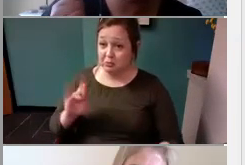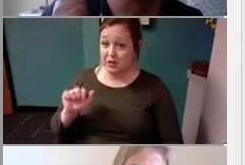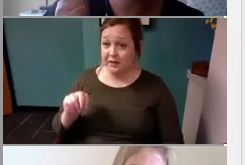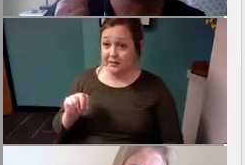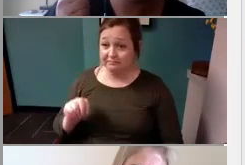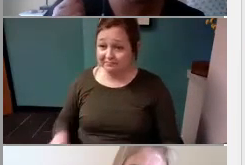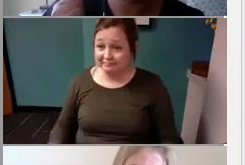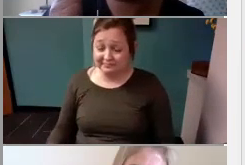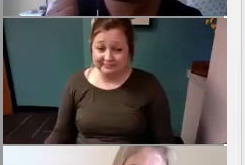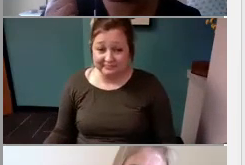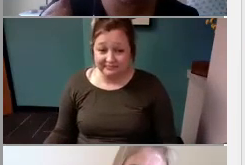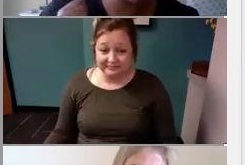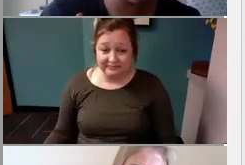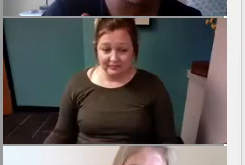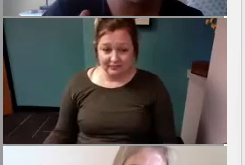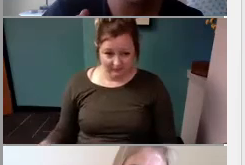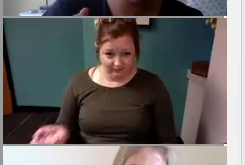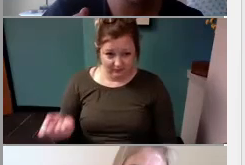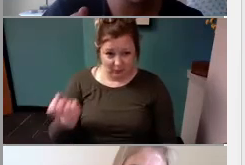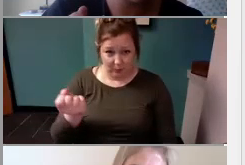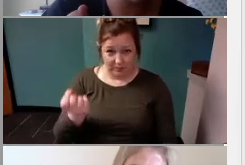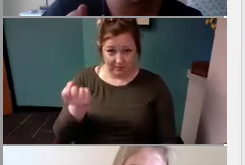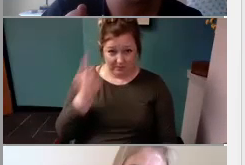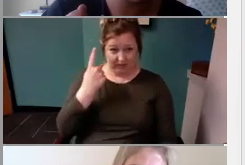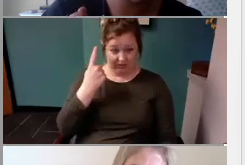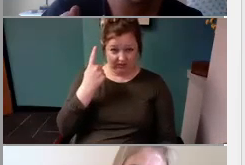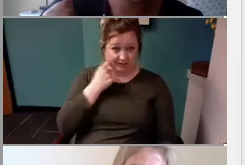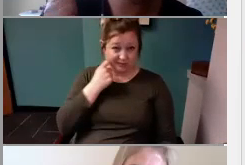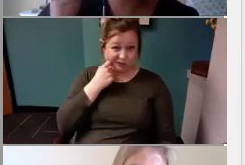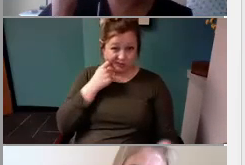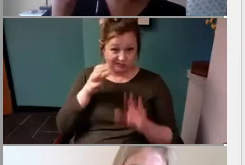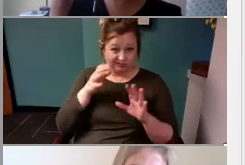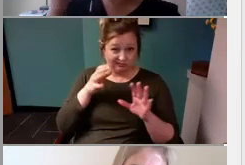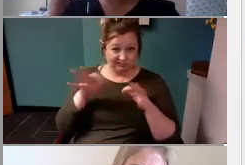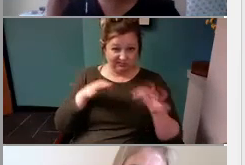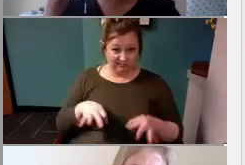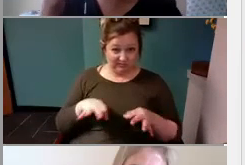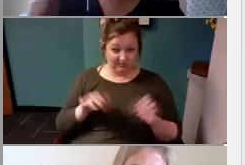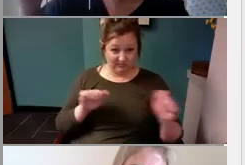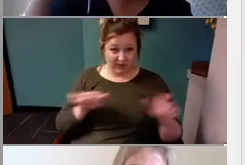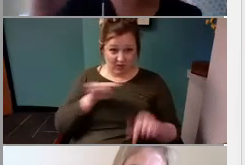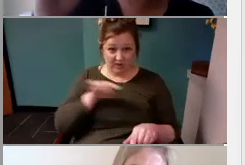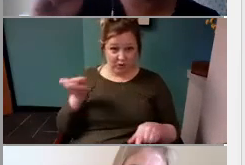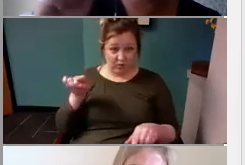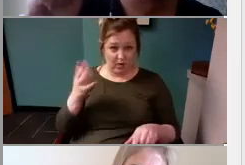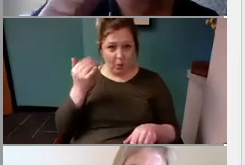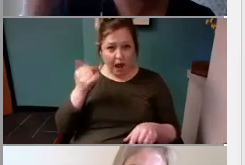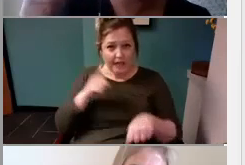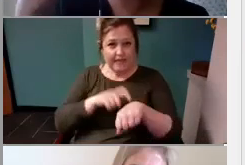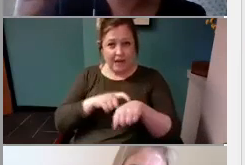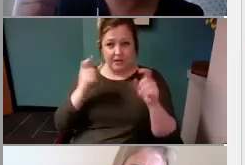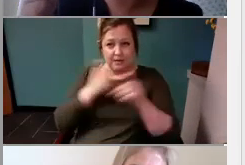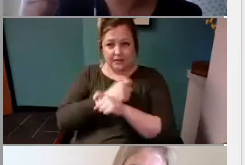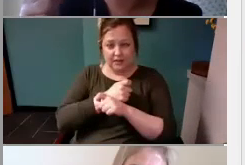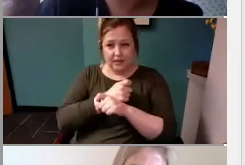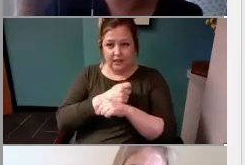Does that make sense what you just said to all of you? Why the time complexity, although it is V plus 2E, it